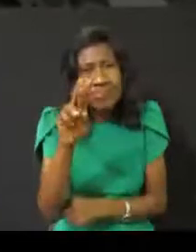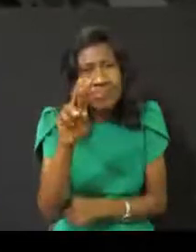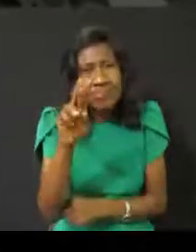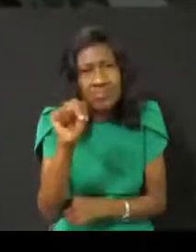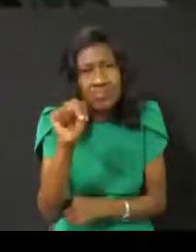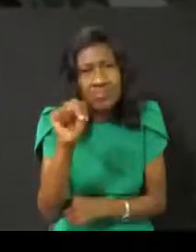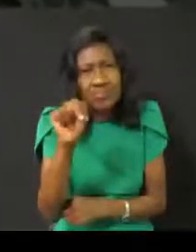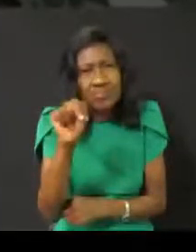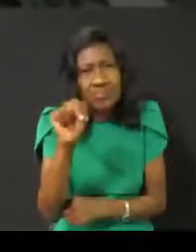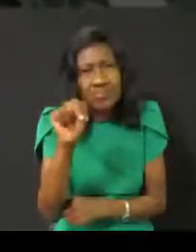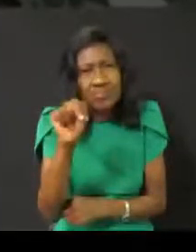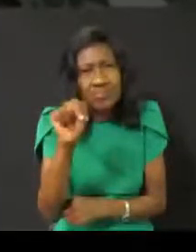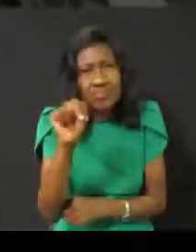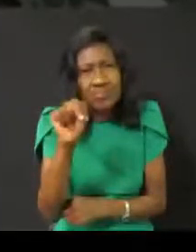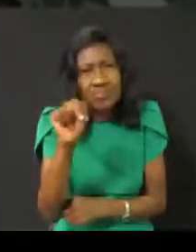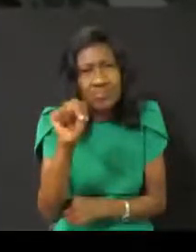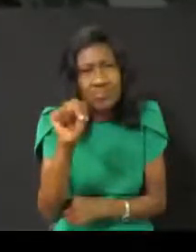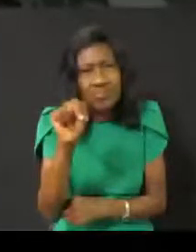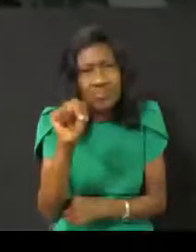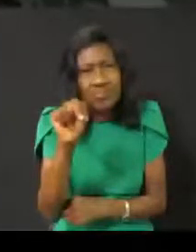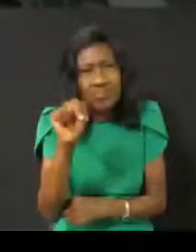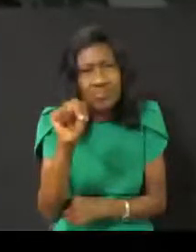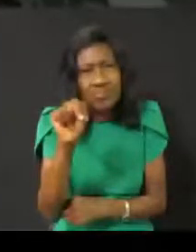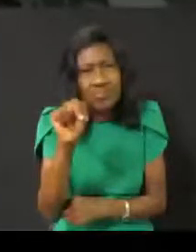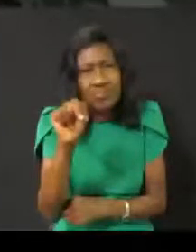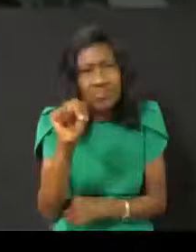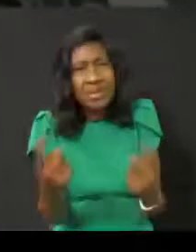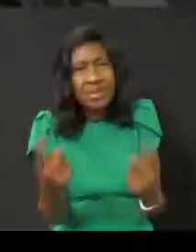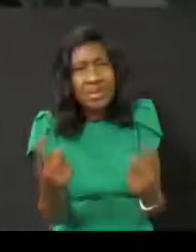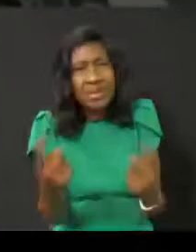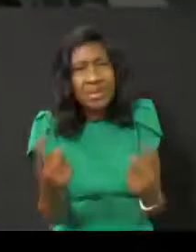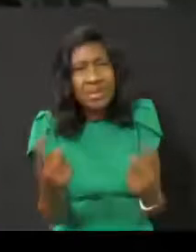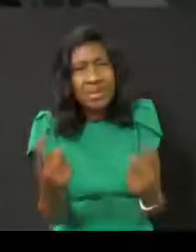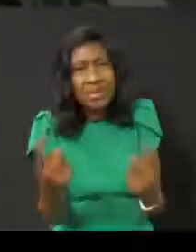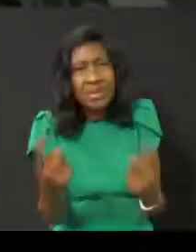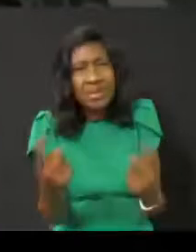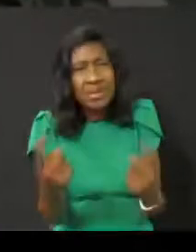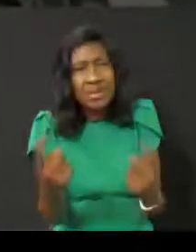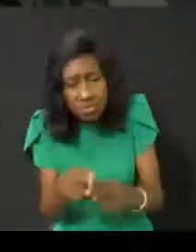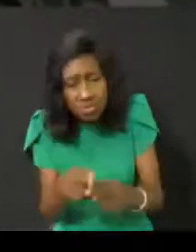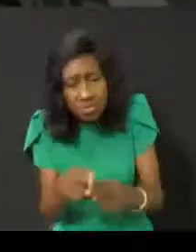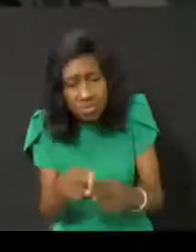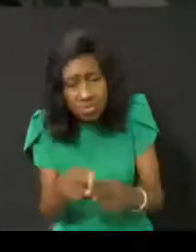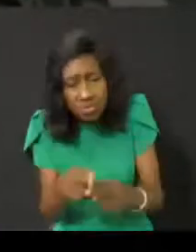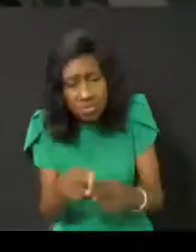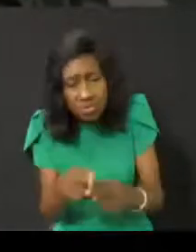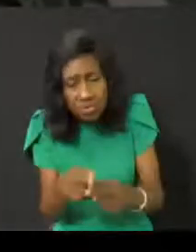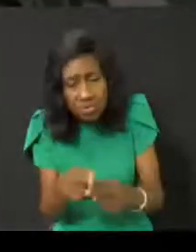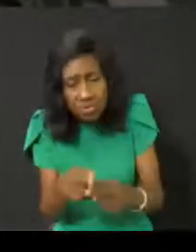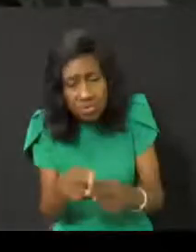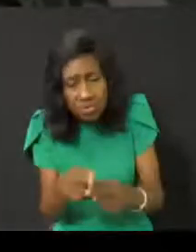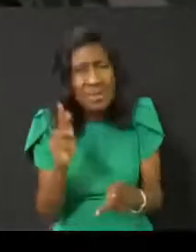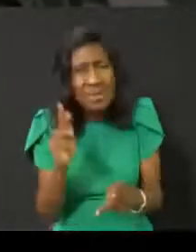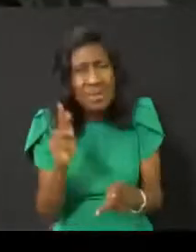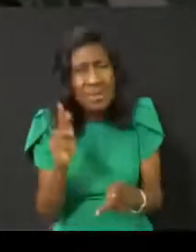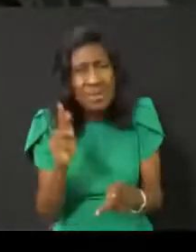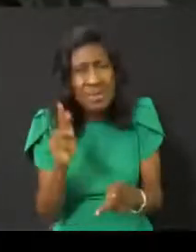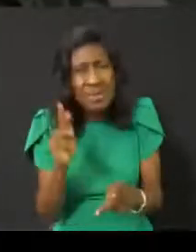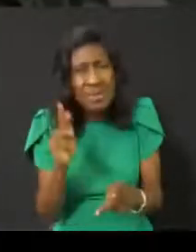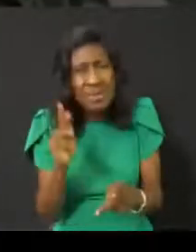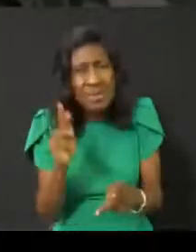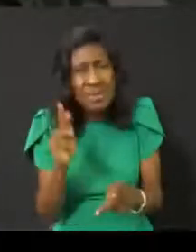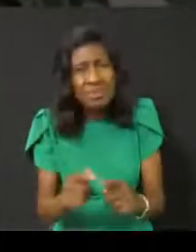corner. It will be coming soon, and a lot of people be very pleased for it as they can keep their children safe. And in a particular group,